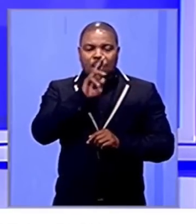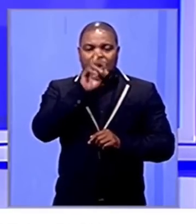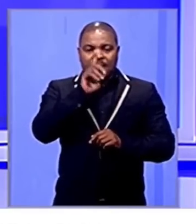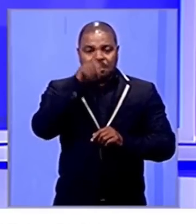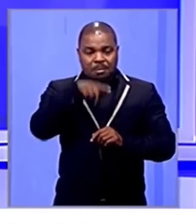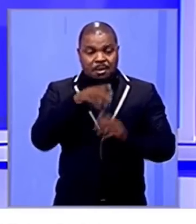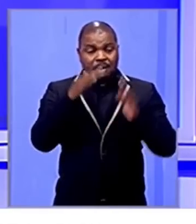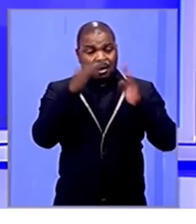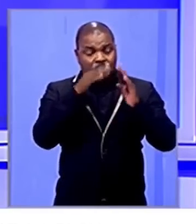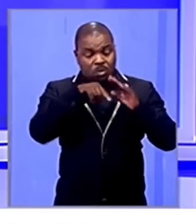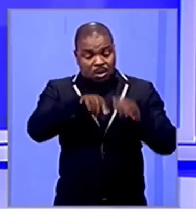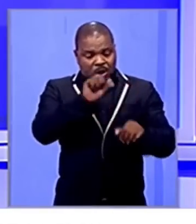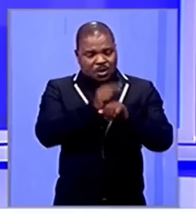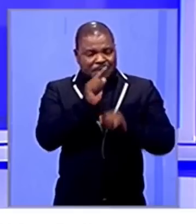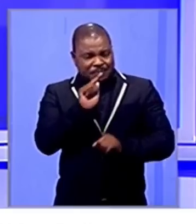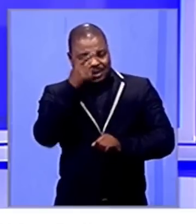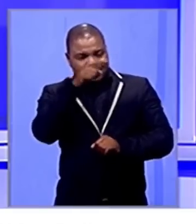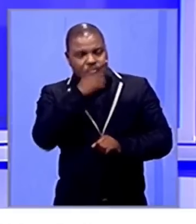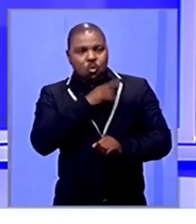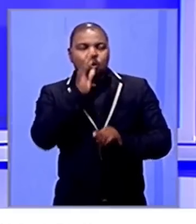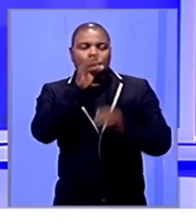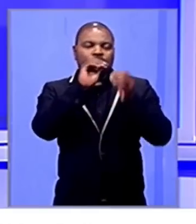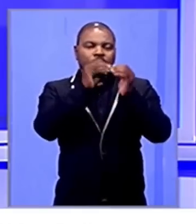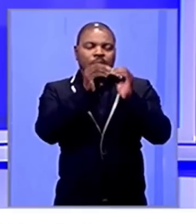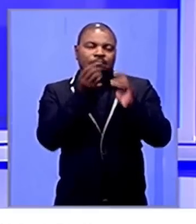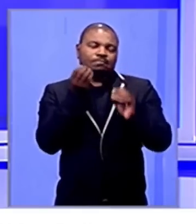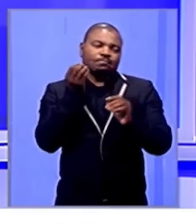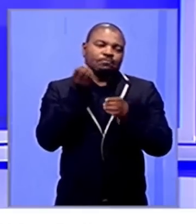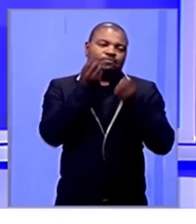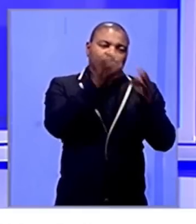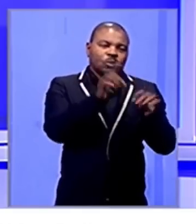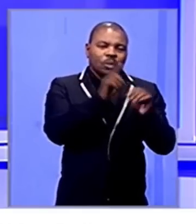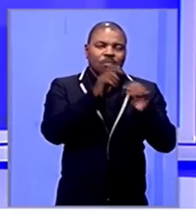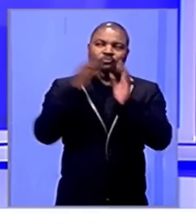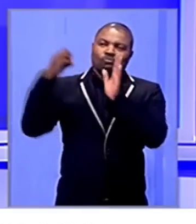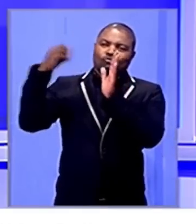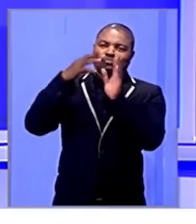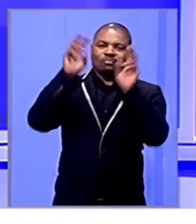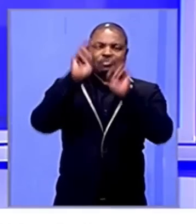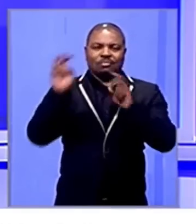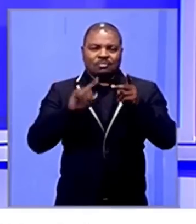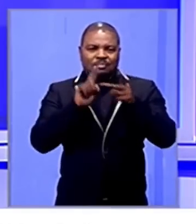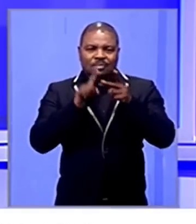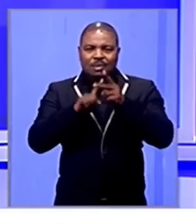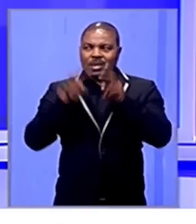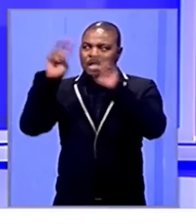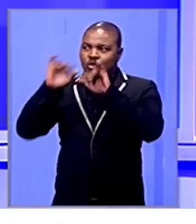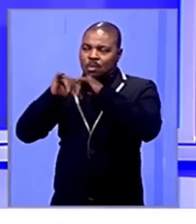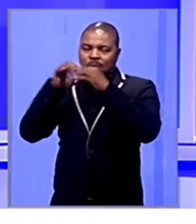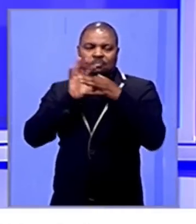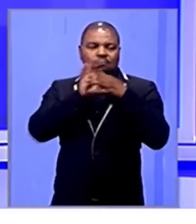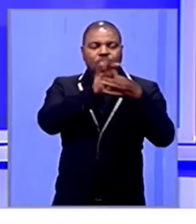ntlha mono Gauteng go tsengwa motlakase o fetlhiwang ka marang a letsatsi le go ntshiwa mo tlamelong ya